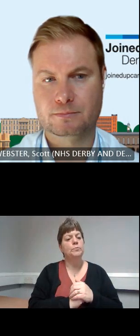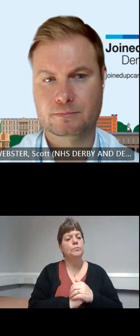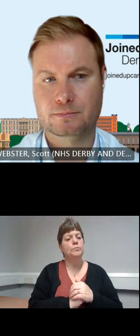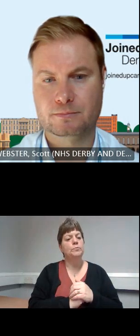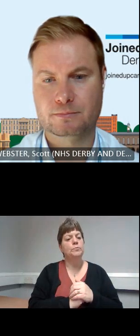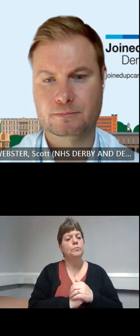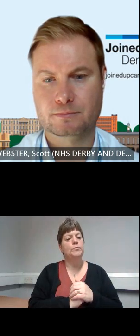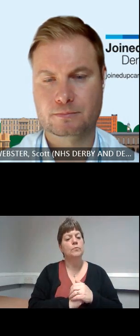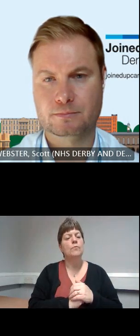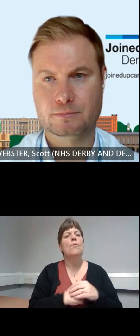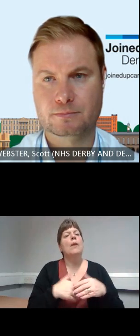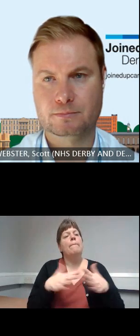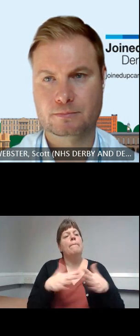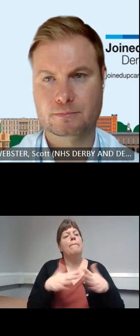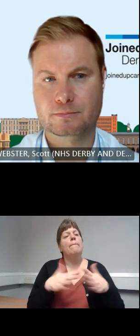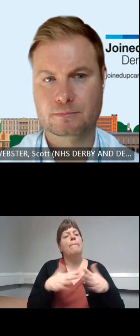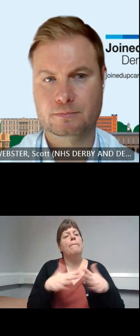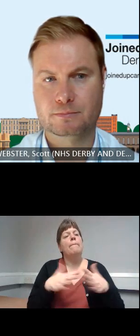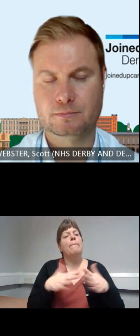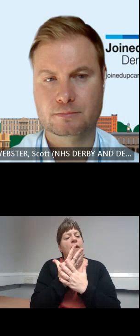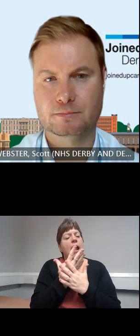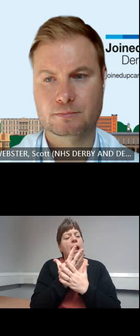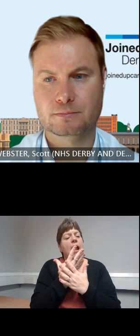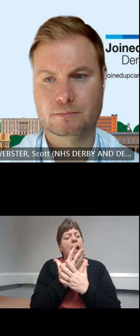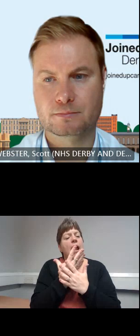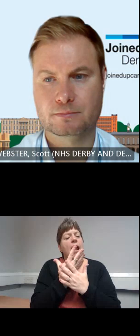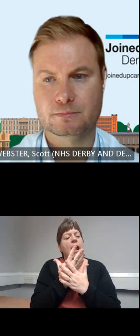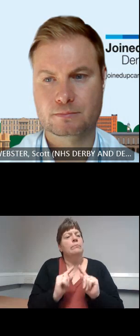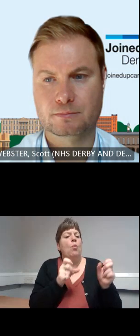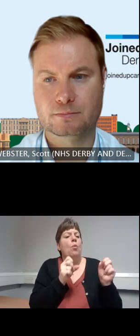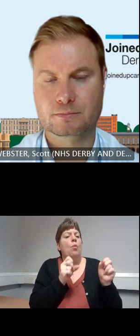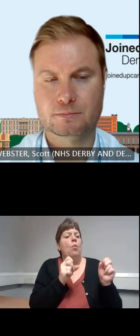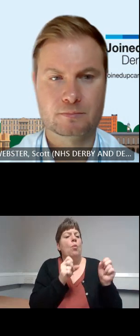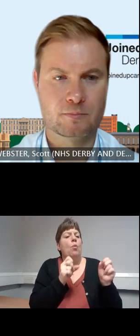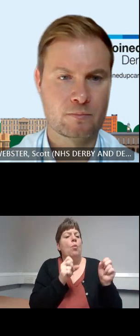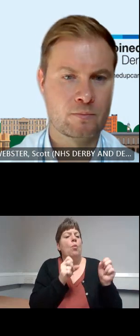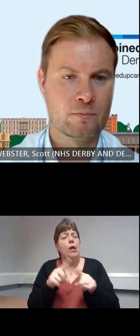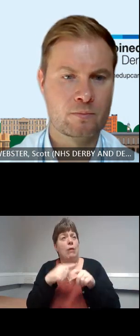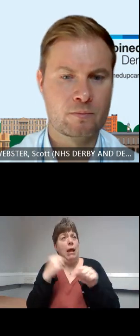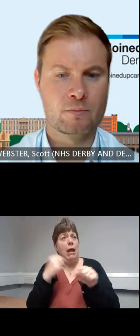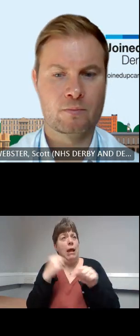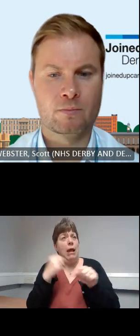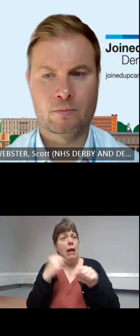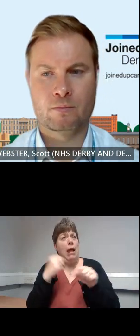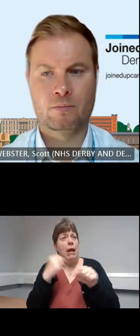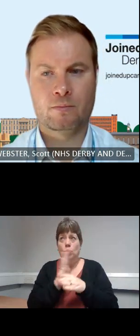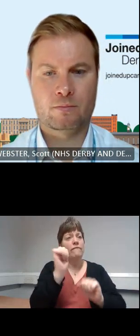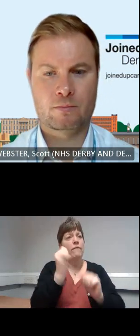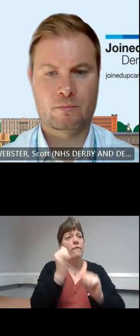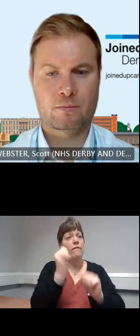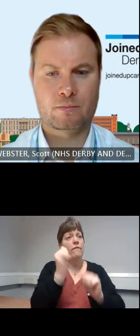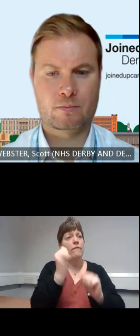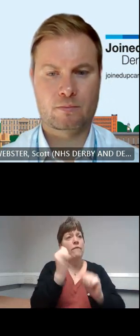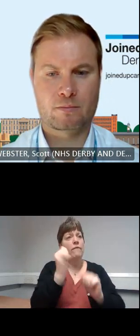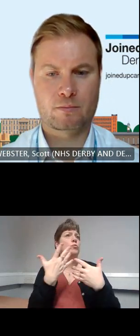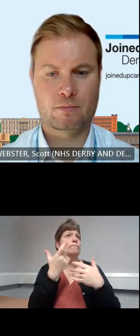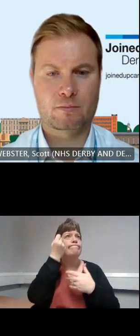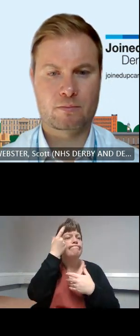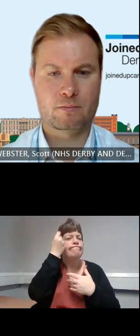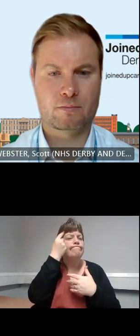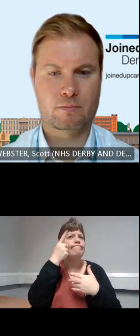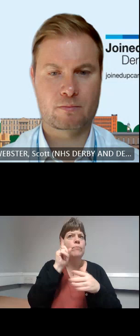So we've developed different methods of trying to make sure that people have opportunities to